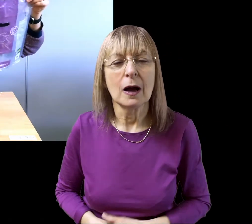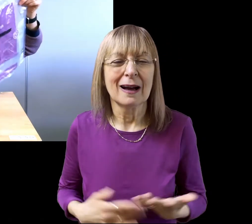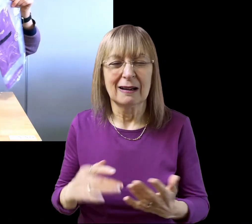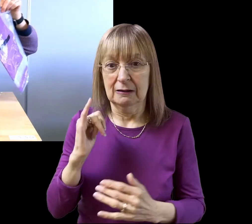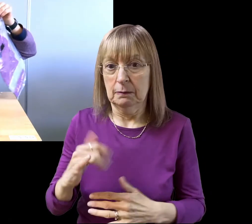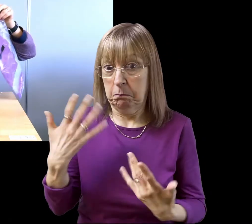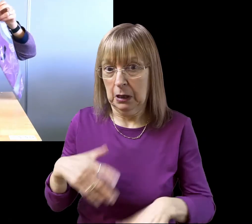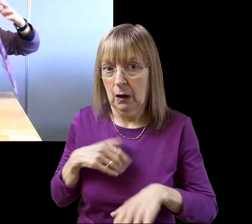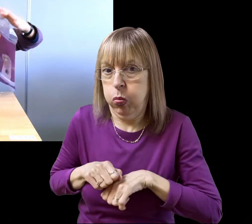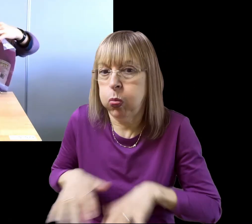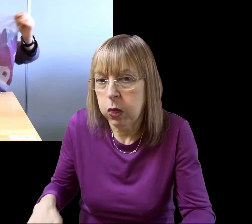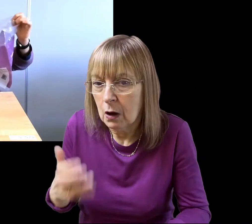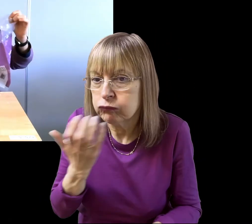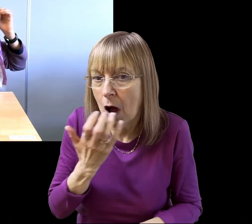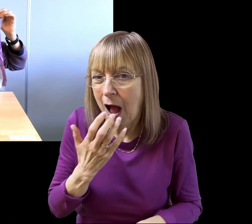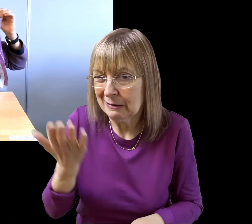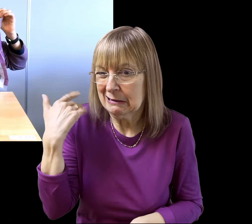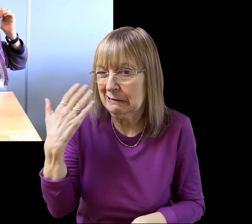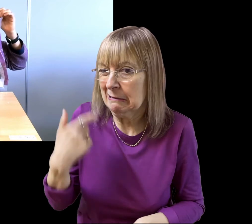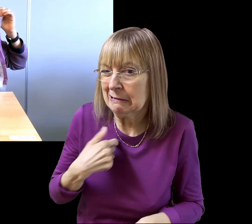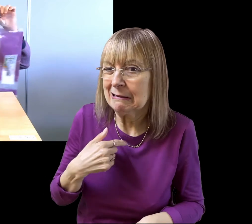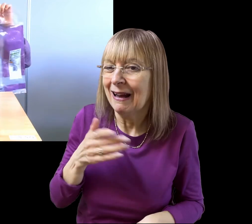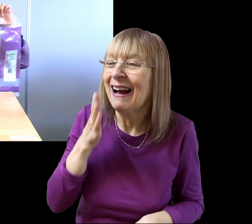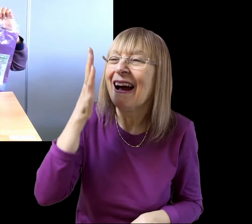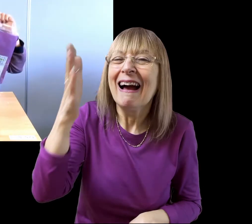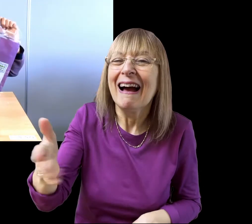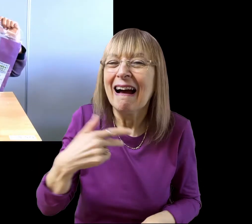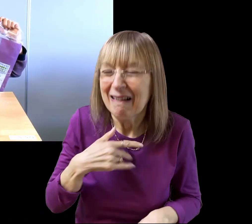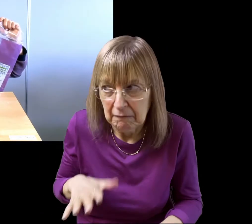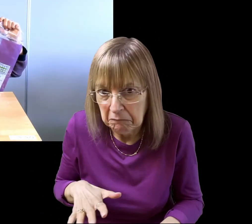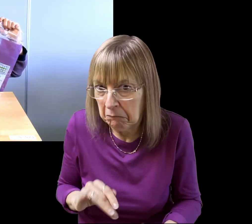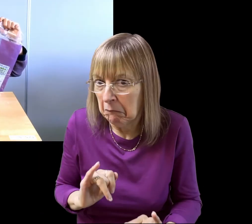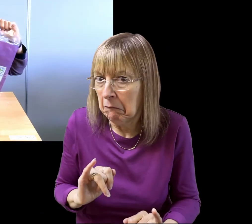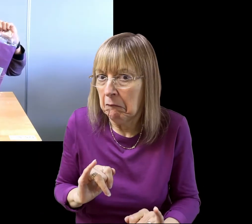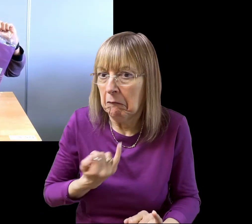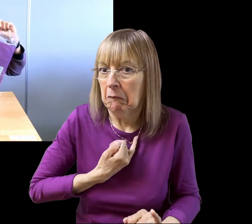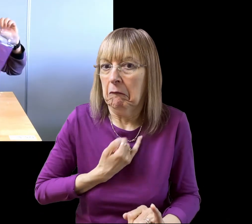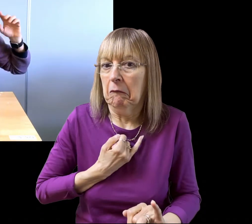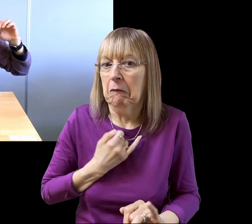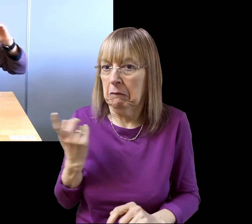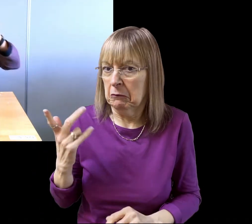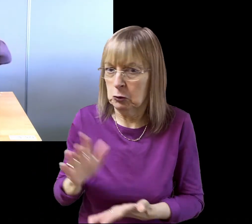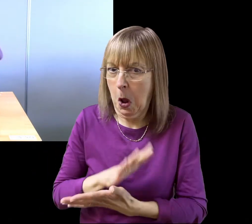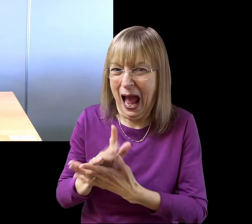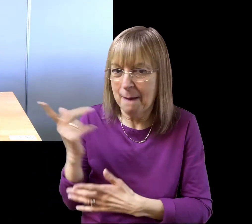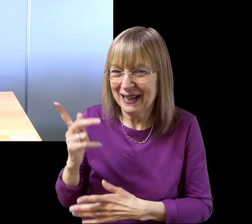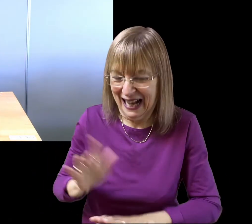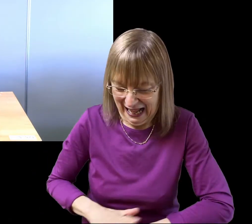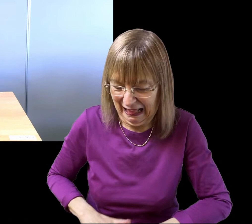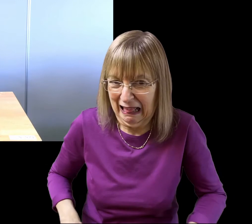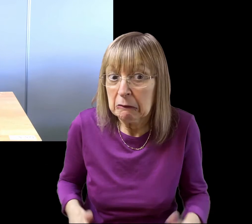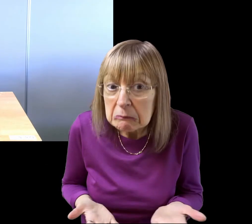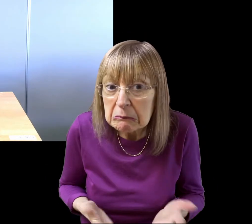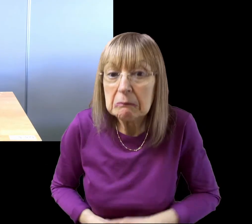because I had a bit of a rice spillage incident at one of my previous gigs. They didn't like me very much for the clean-up after that. And